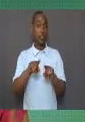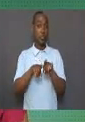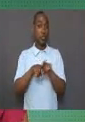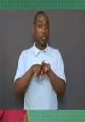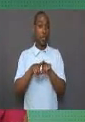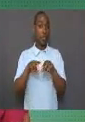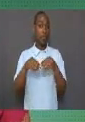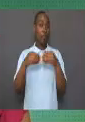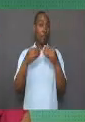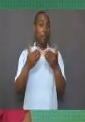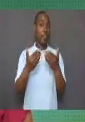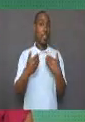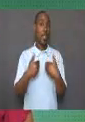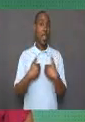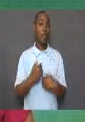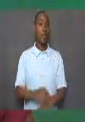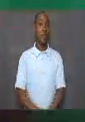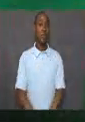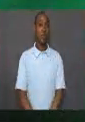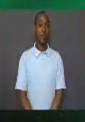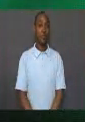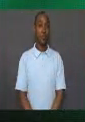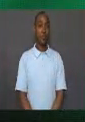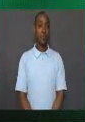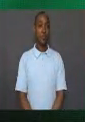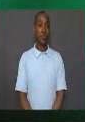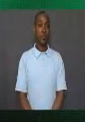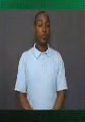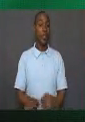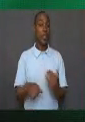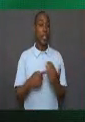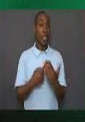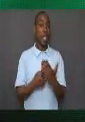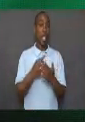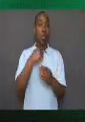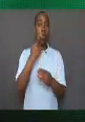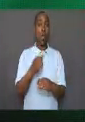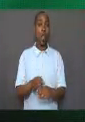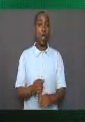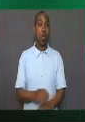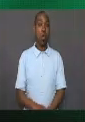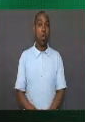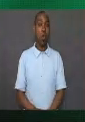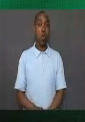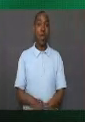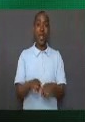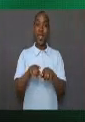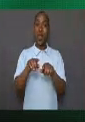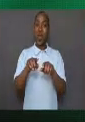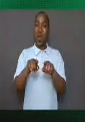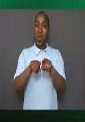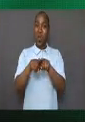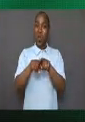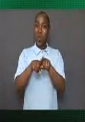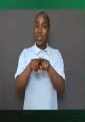a complementary antibody. This is called the compatibility of